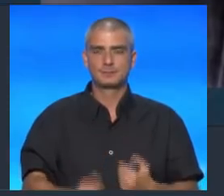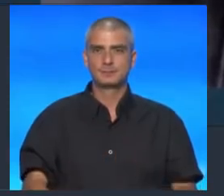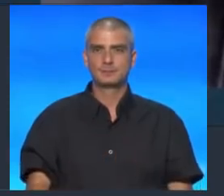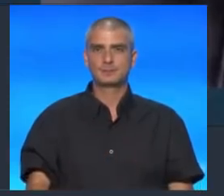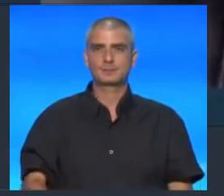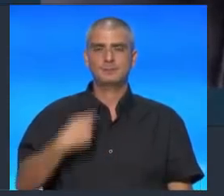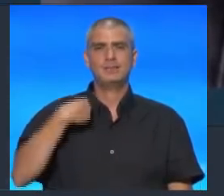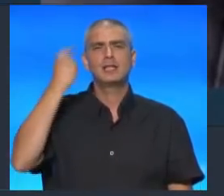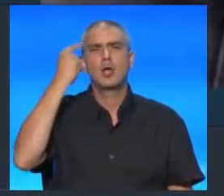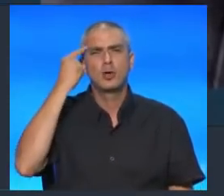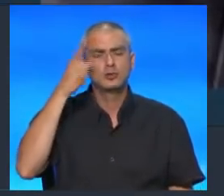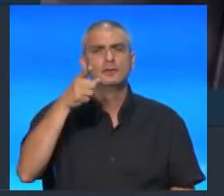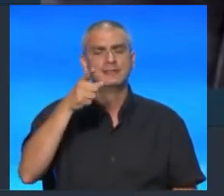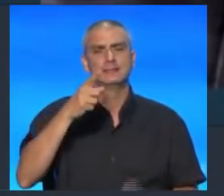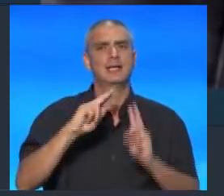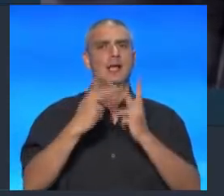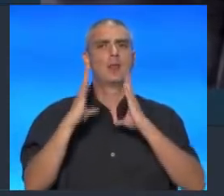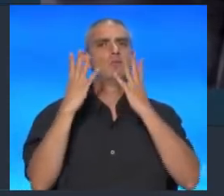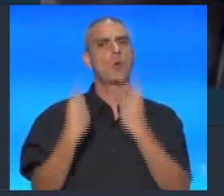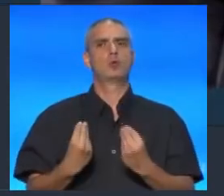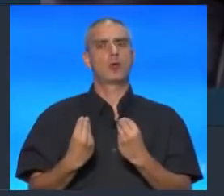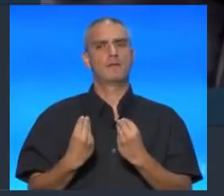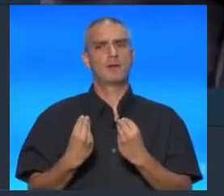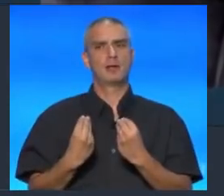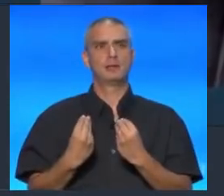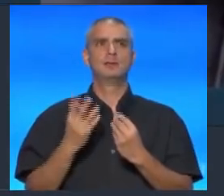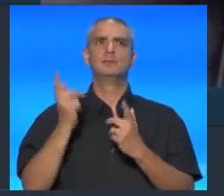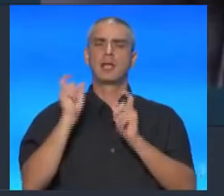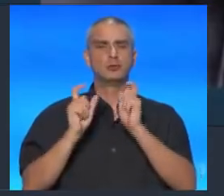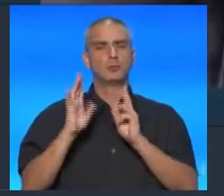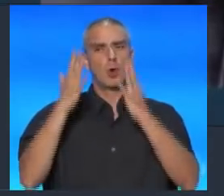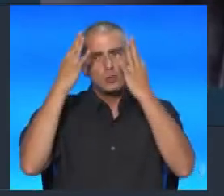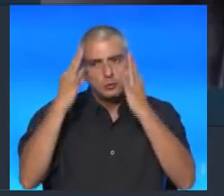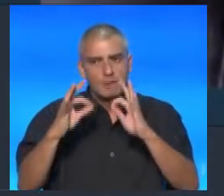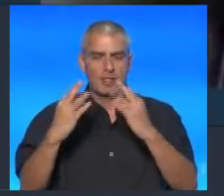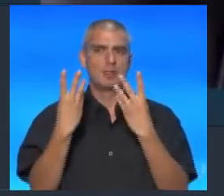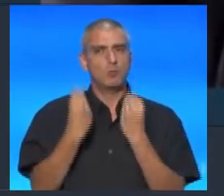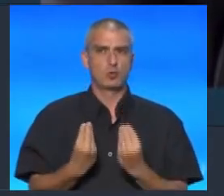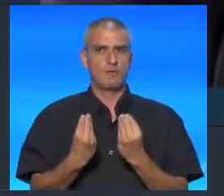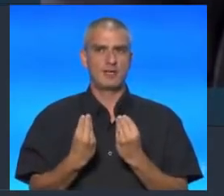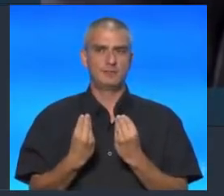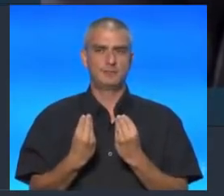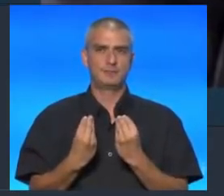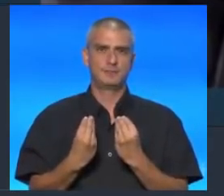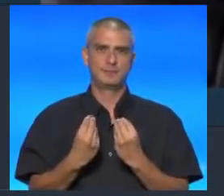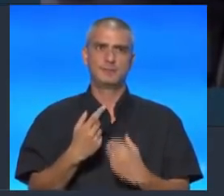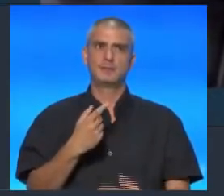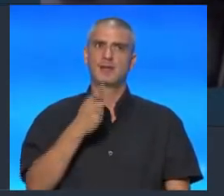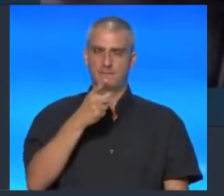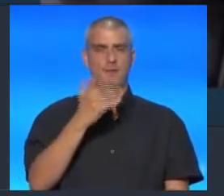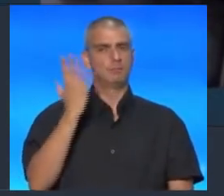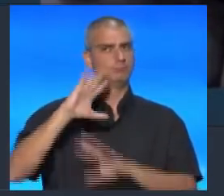I think this is a good community with good and tolerant people. Mm-hmm. And they've been very, very